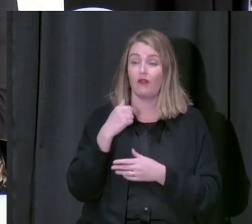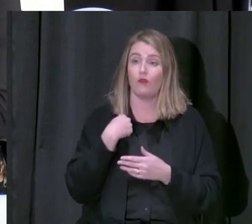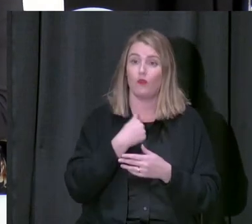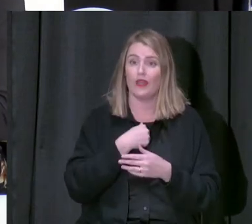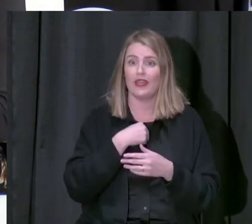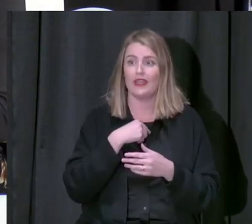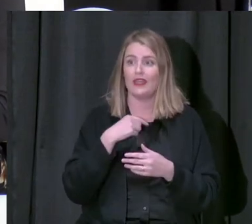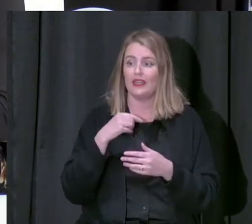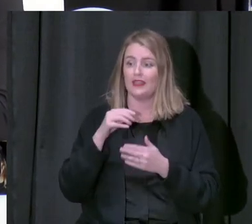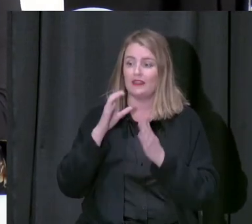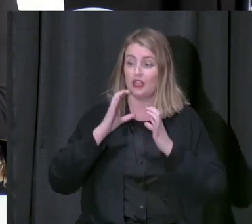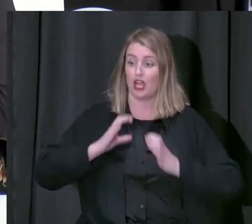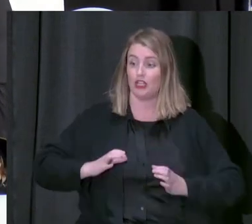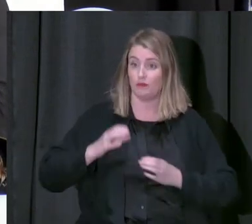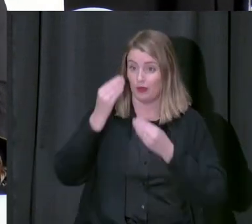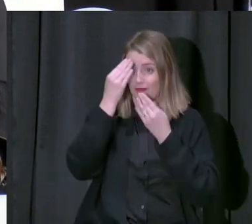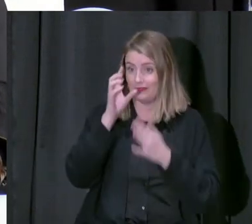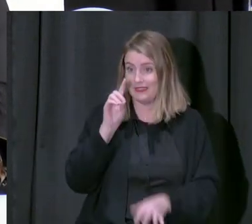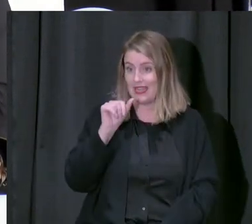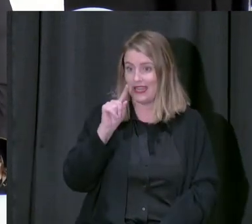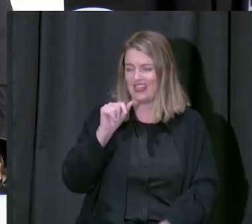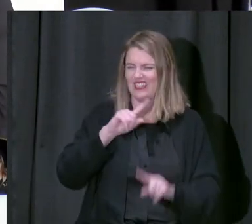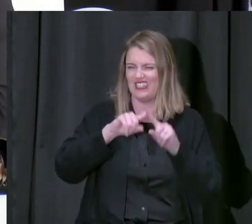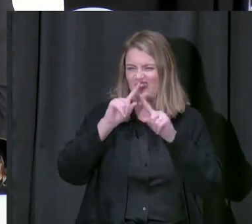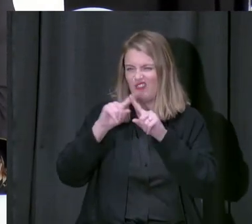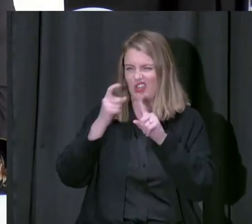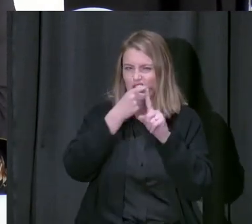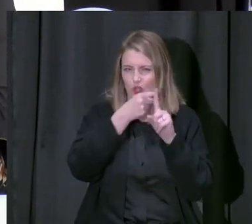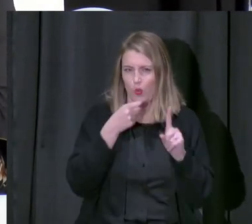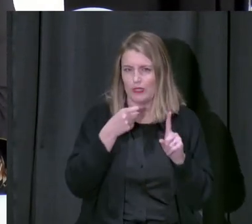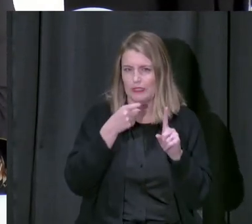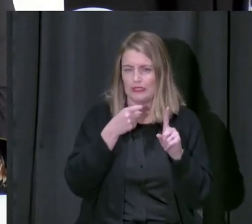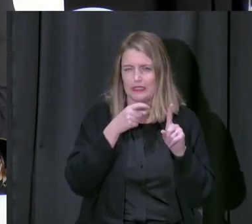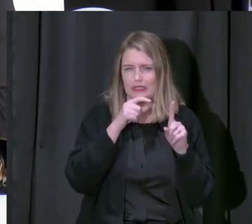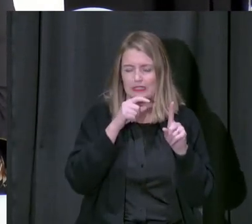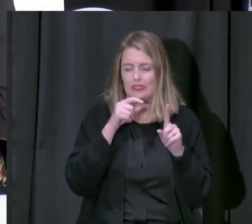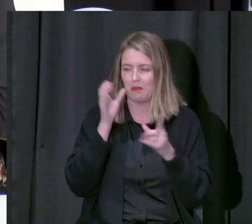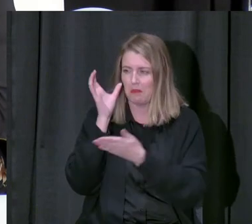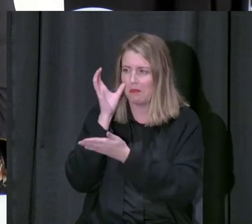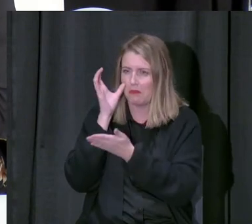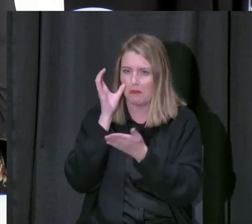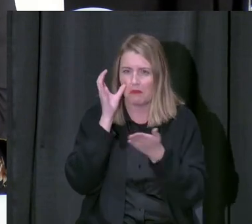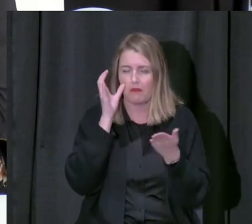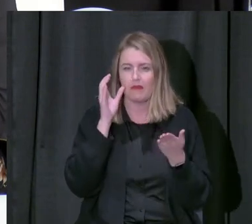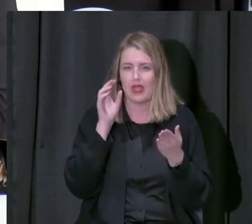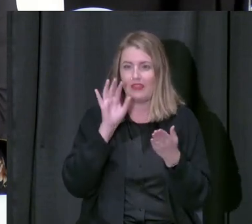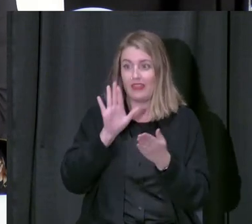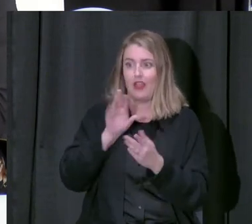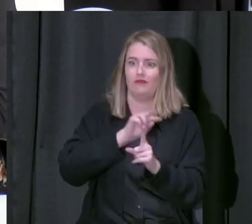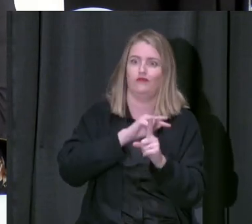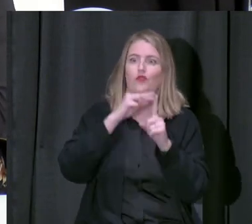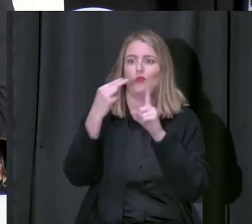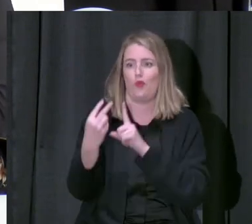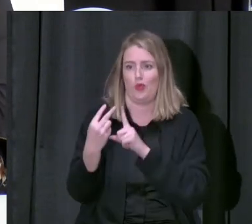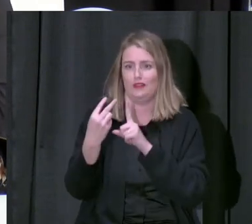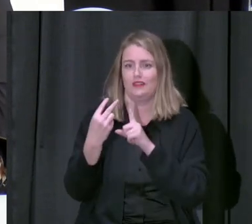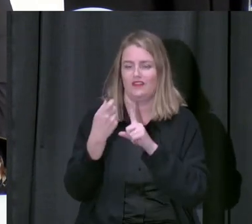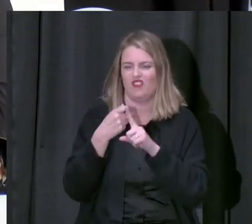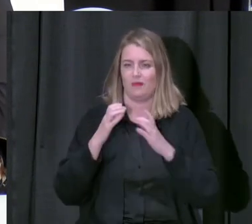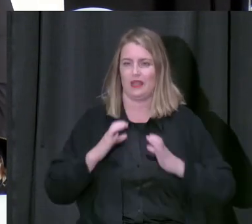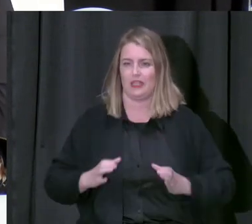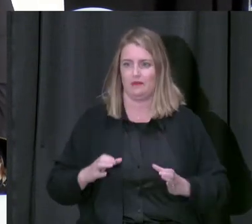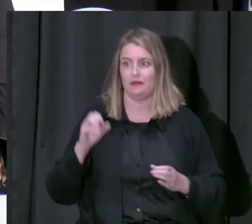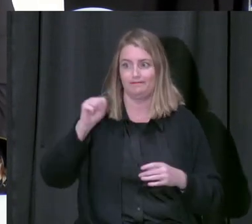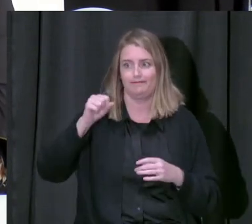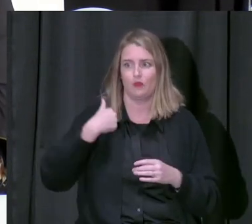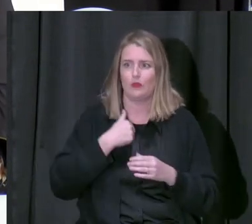voice of customer data from multiple sources and seek out those viewpoints from customers, whether they are, you